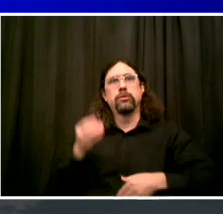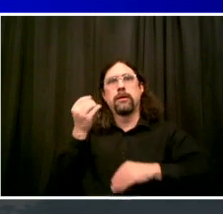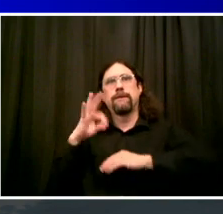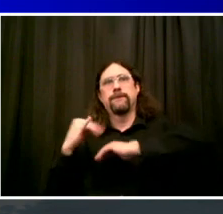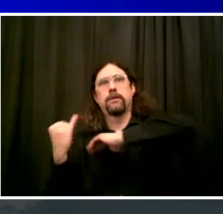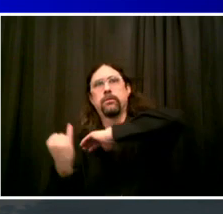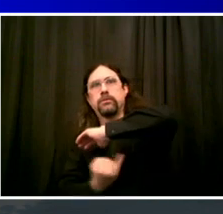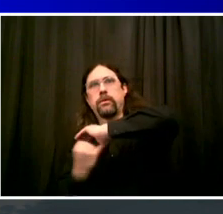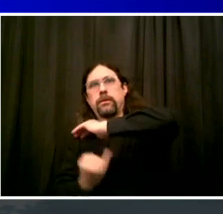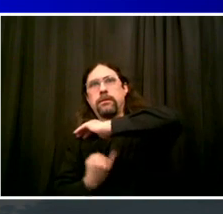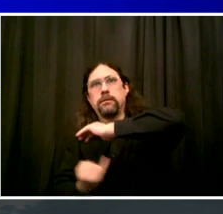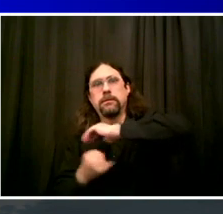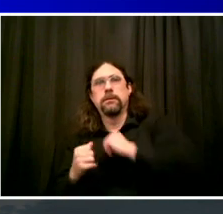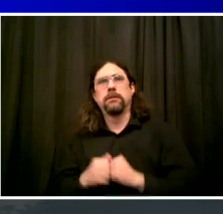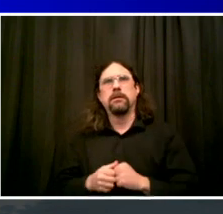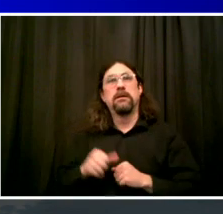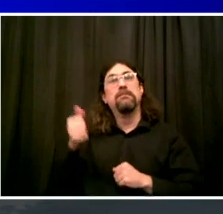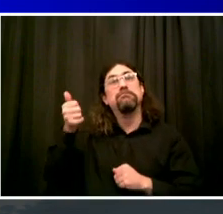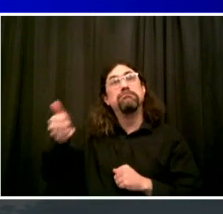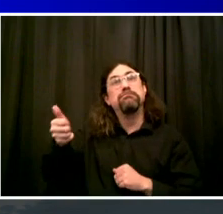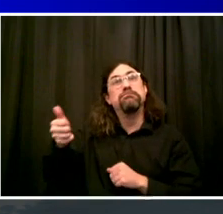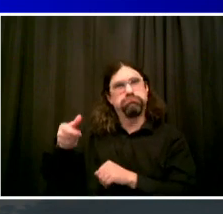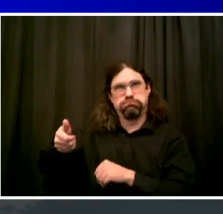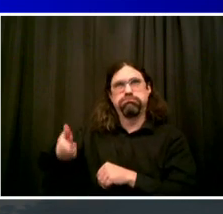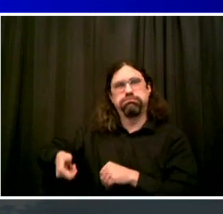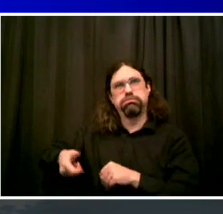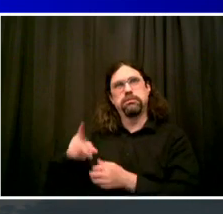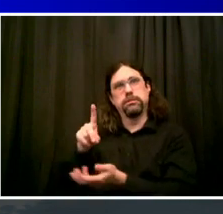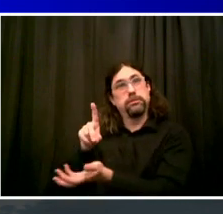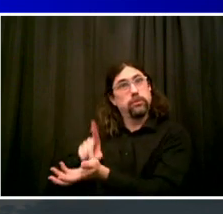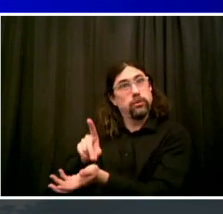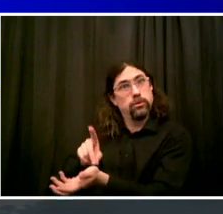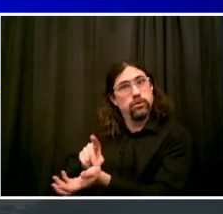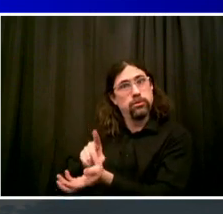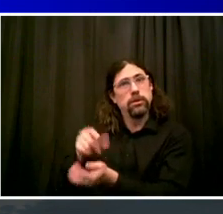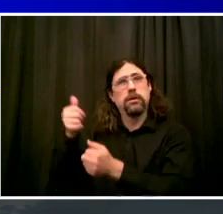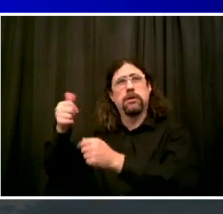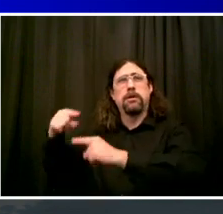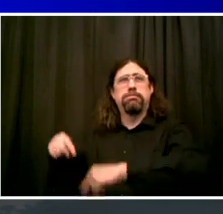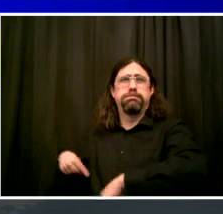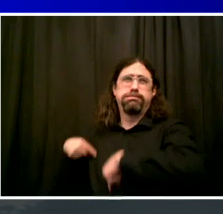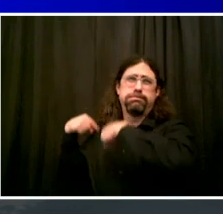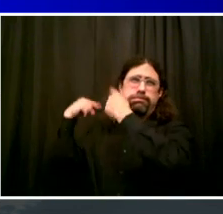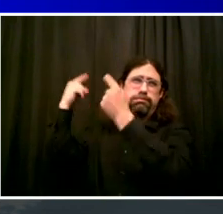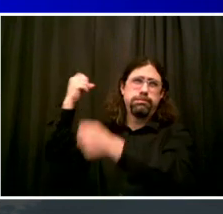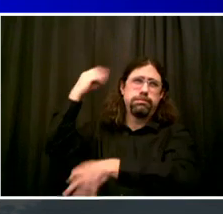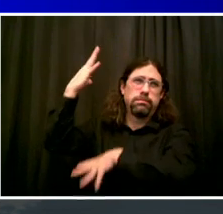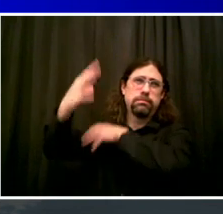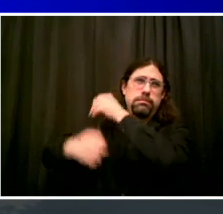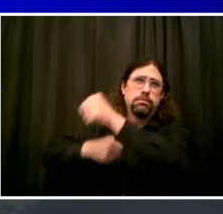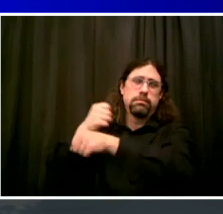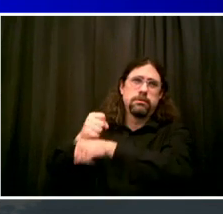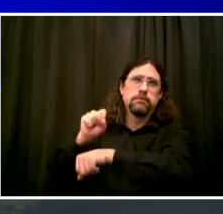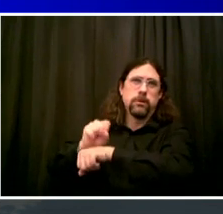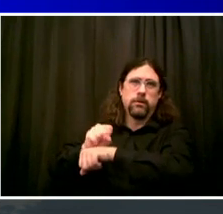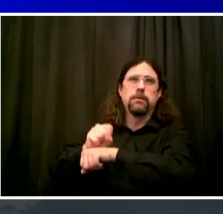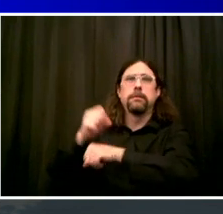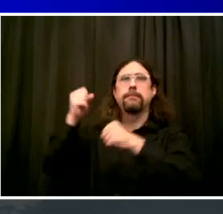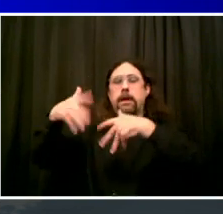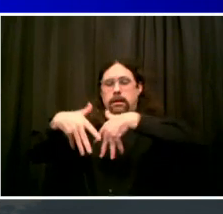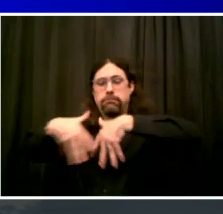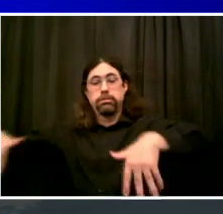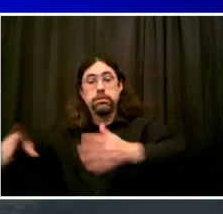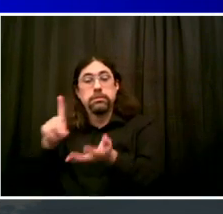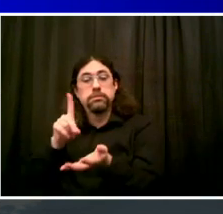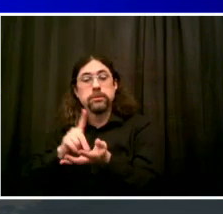on helping other physicians to build their skills to really understand their patients and everything it's going to take